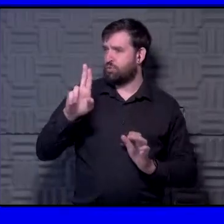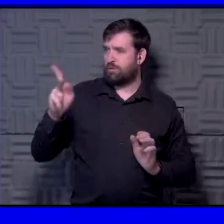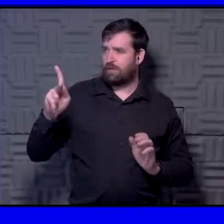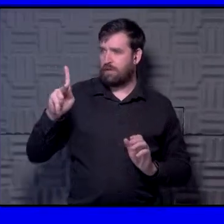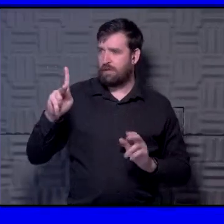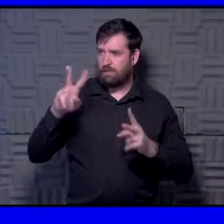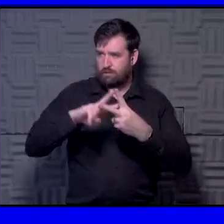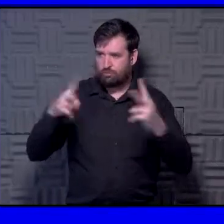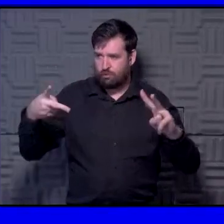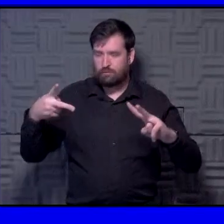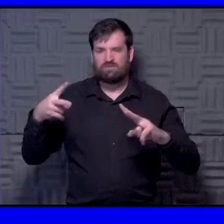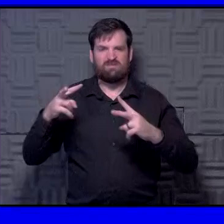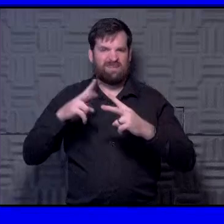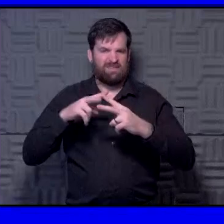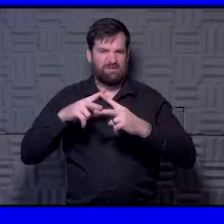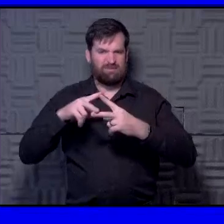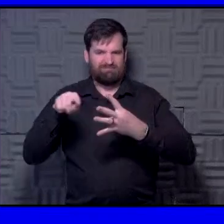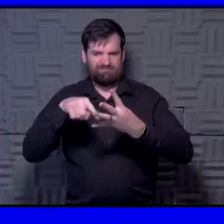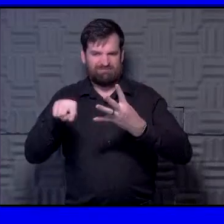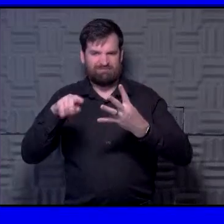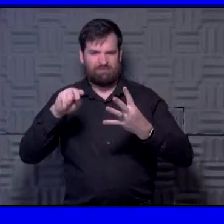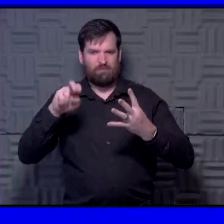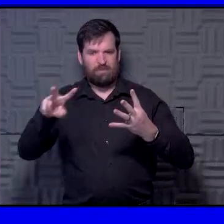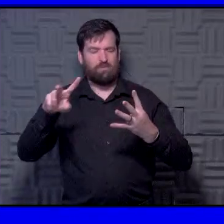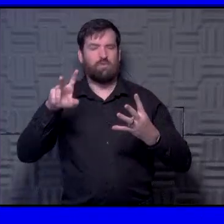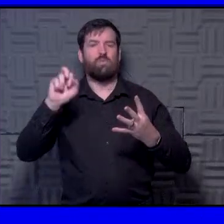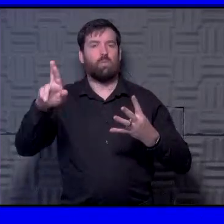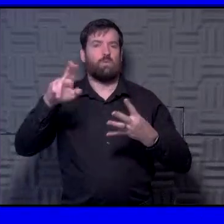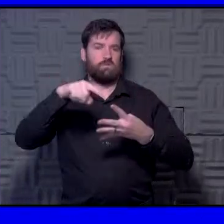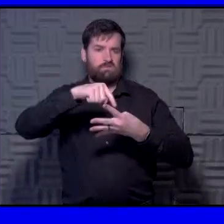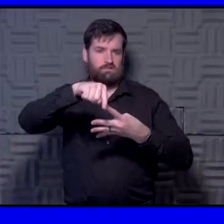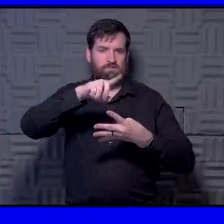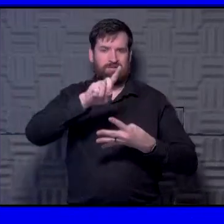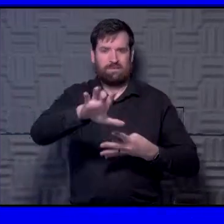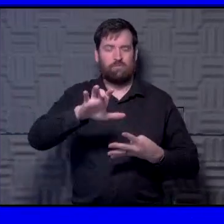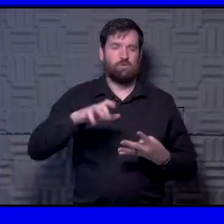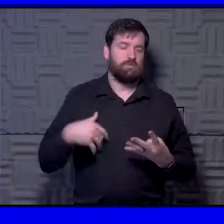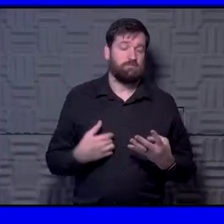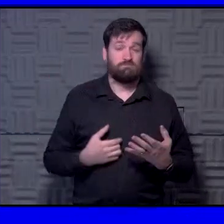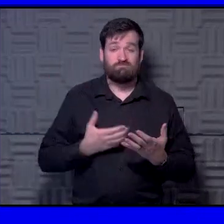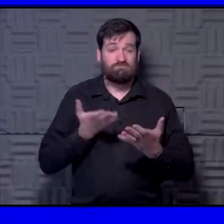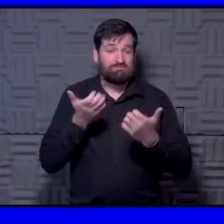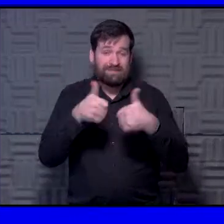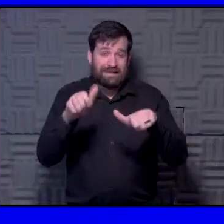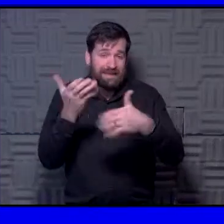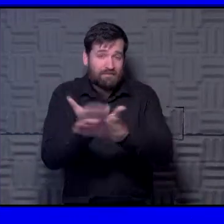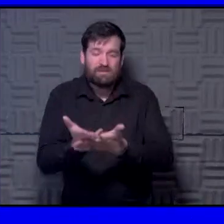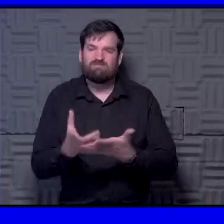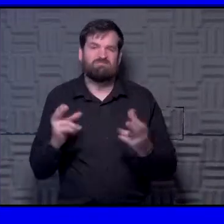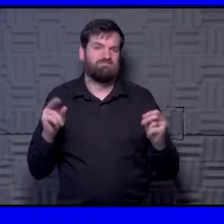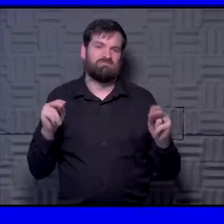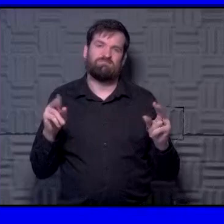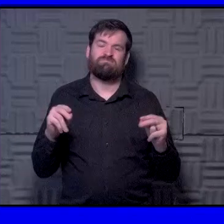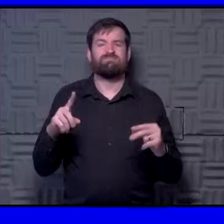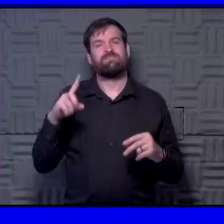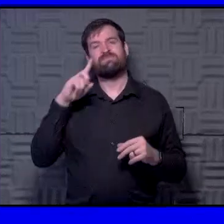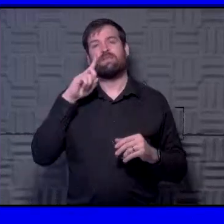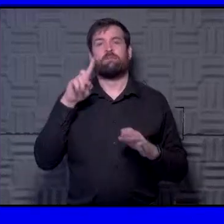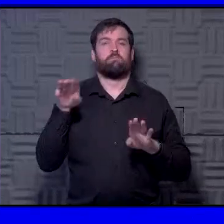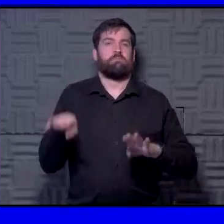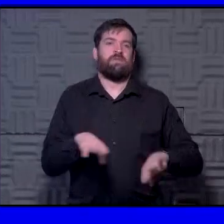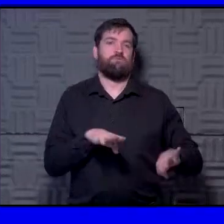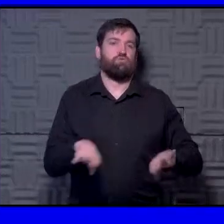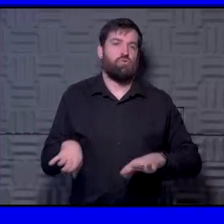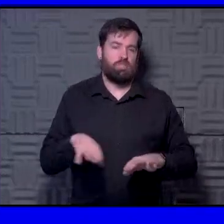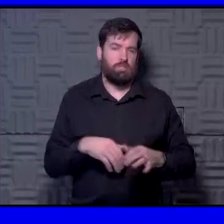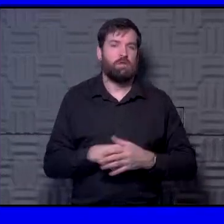variant either in late November or very early December. So I don't know that we have evidence of that. Again, I still think it's more behavioral